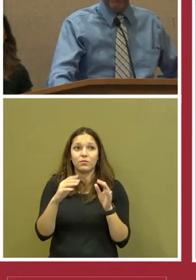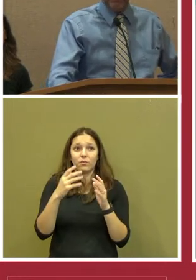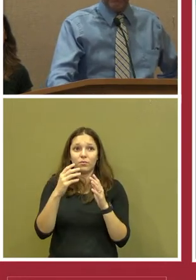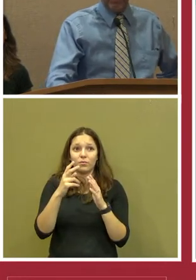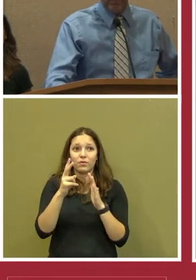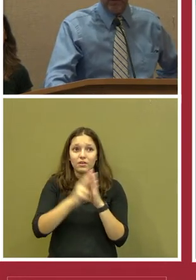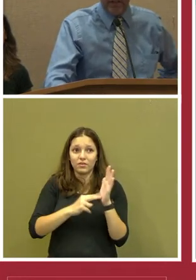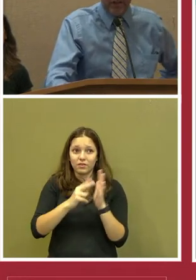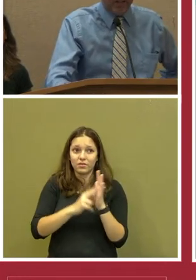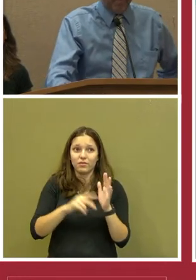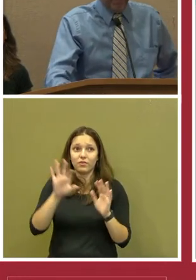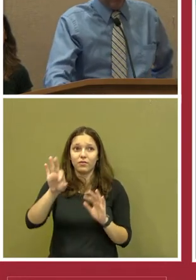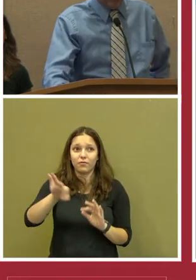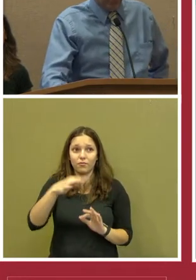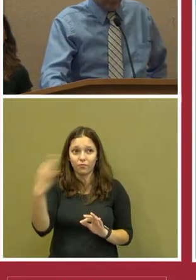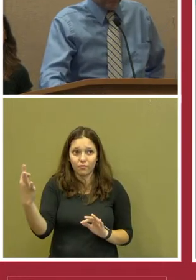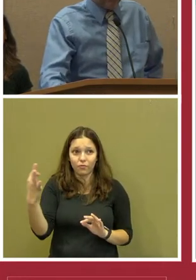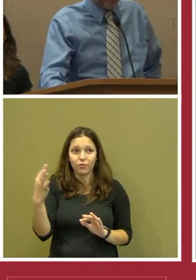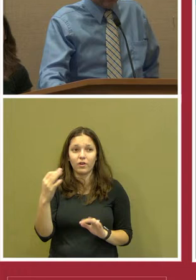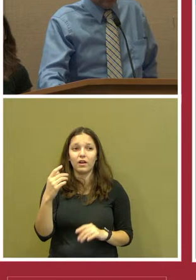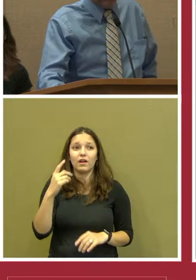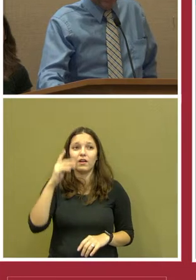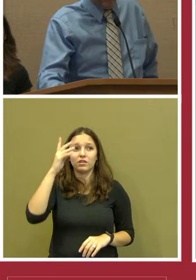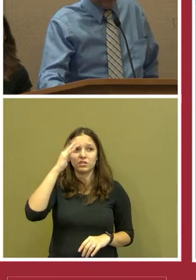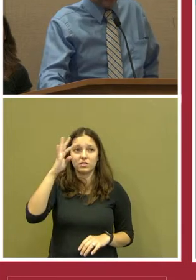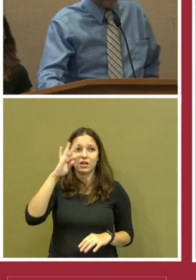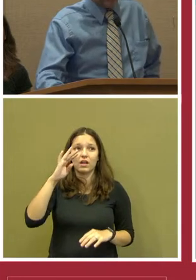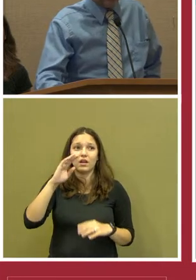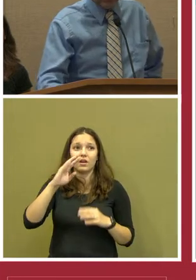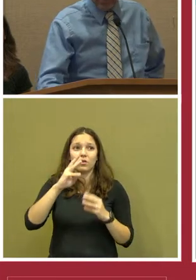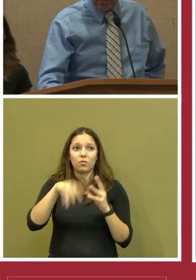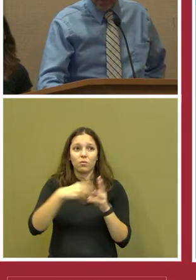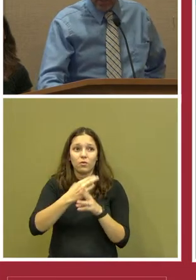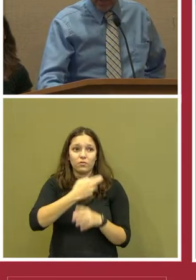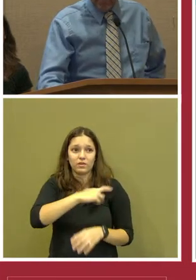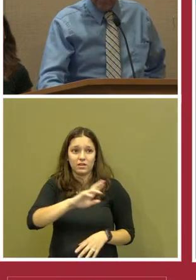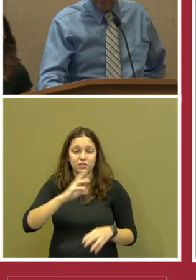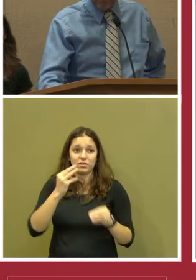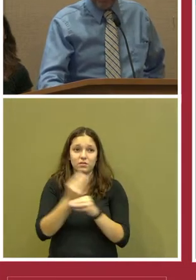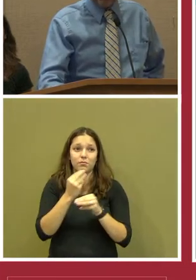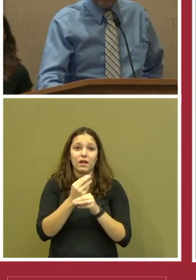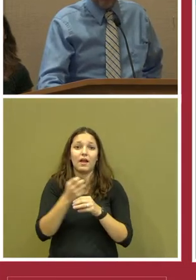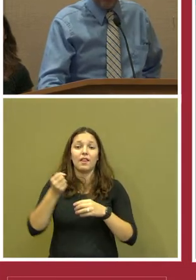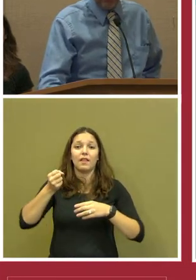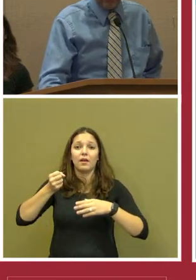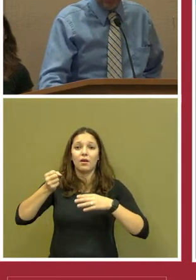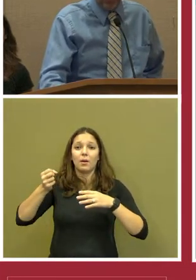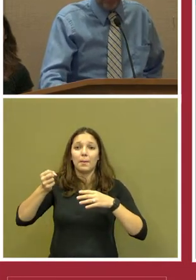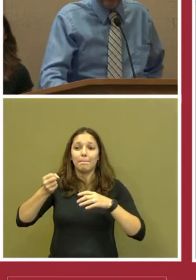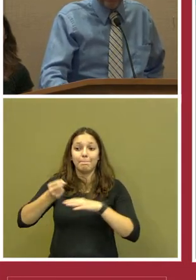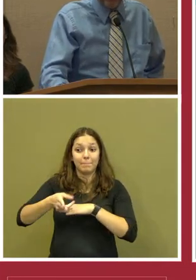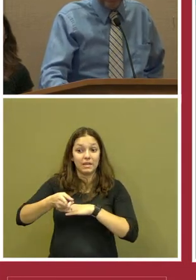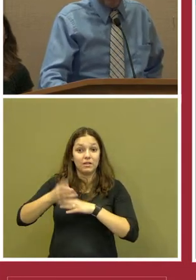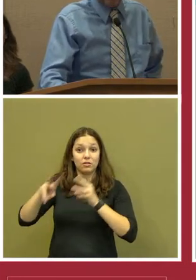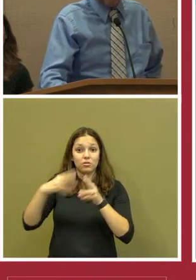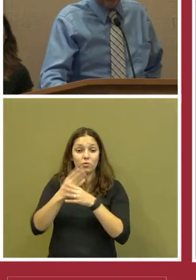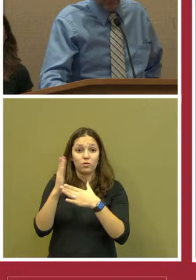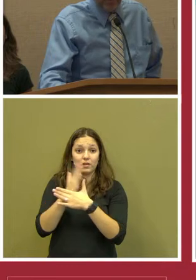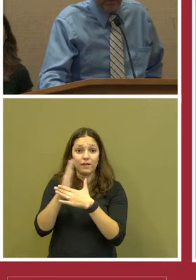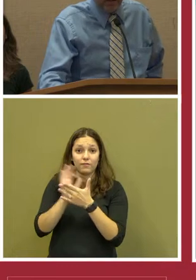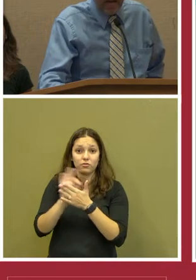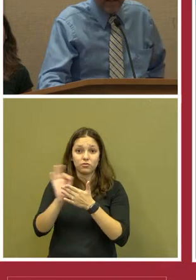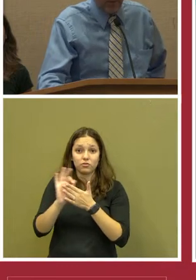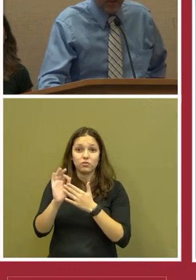science, psych, world religions, and math all beat the world average scores. And some of those are typically